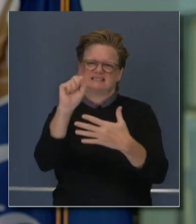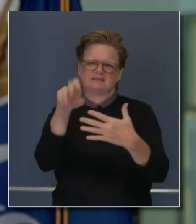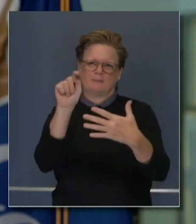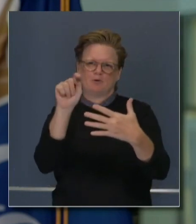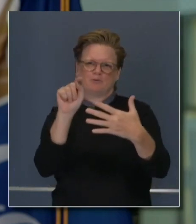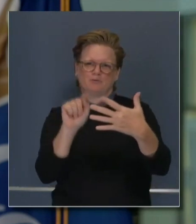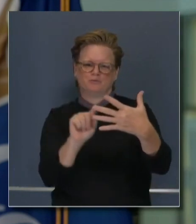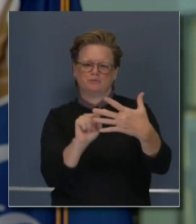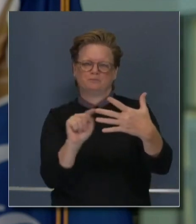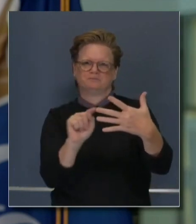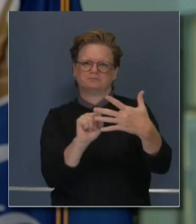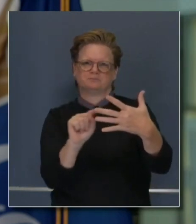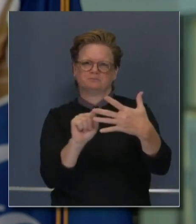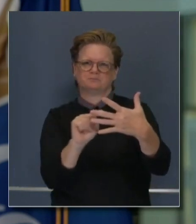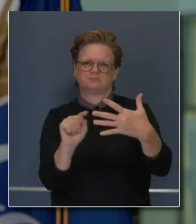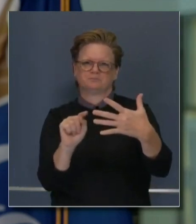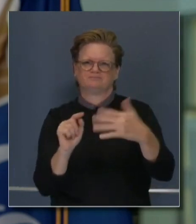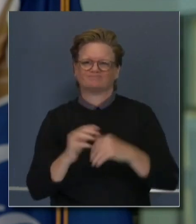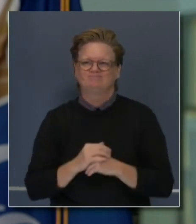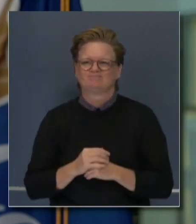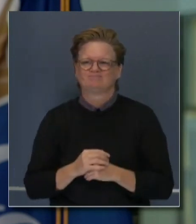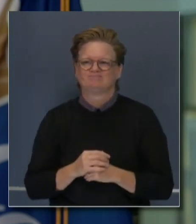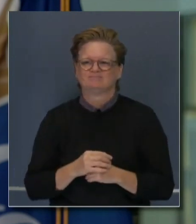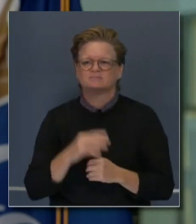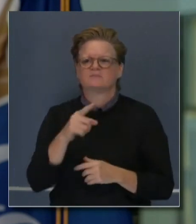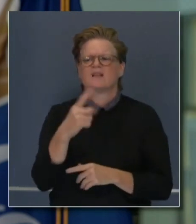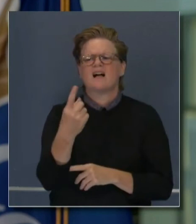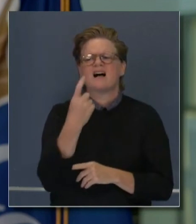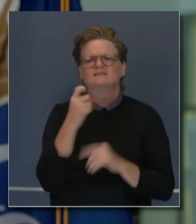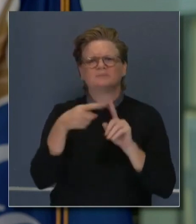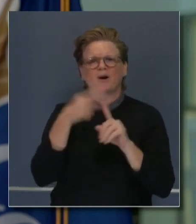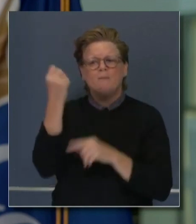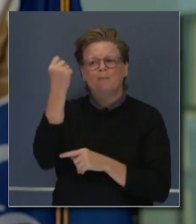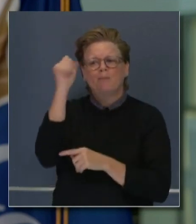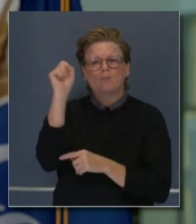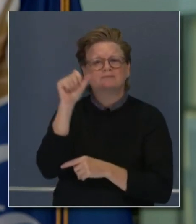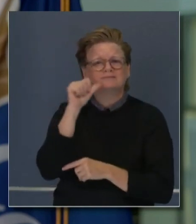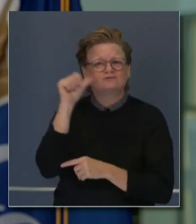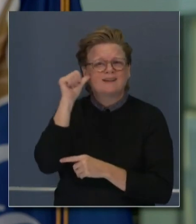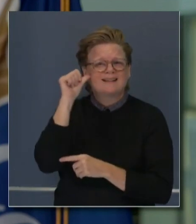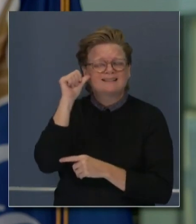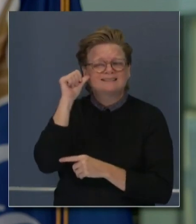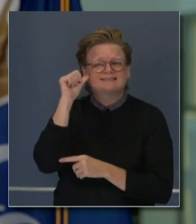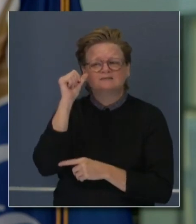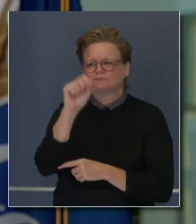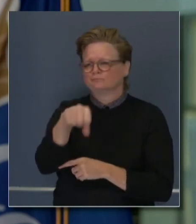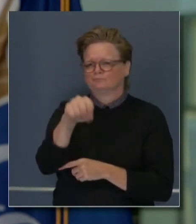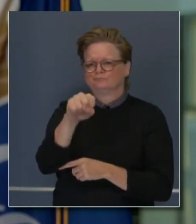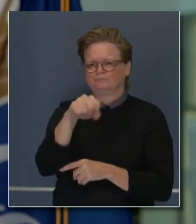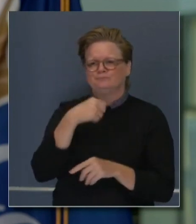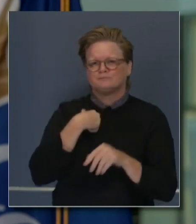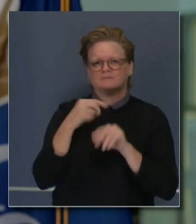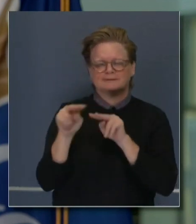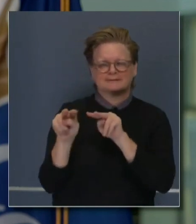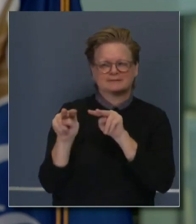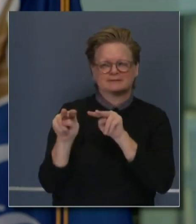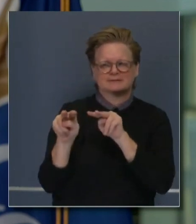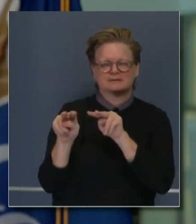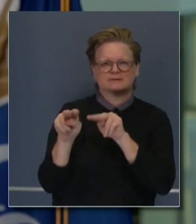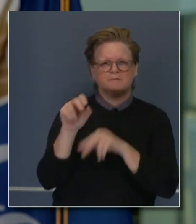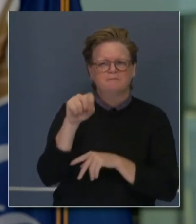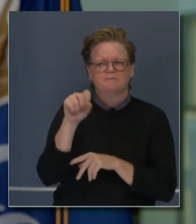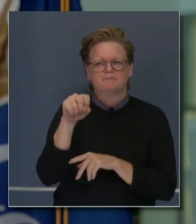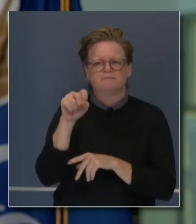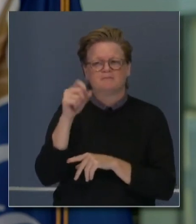two, as it relates to specific protests that may have occurred last night, I've been monitoring as governor of California, 58 counties,